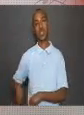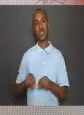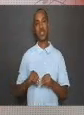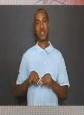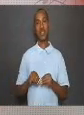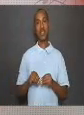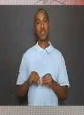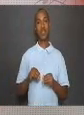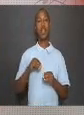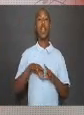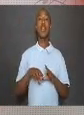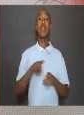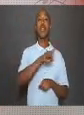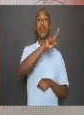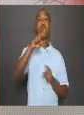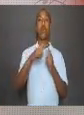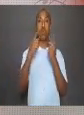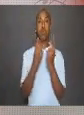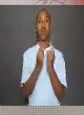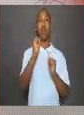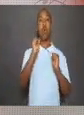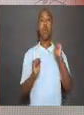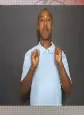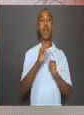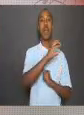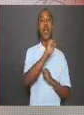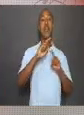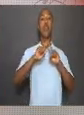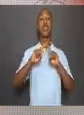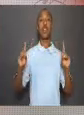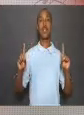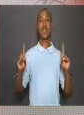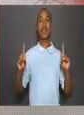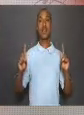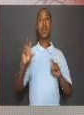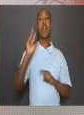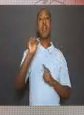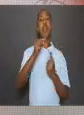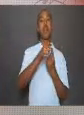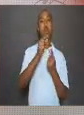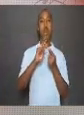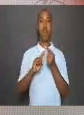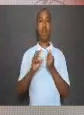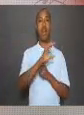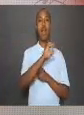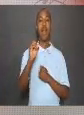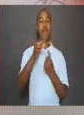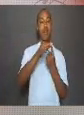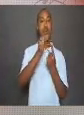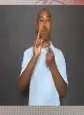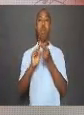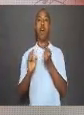Students, in your groups, compare and contrast nonpolar and